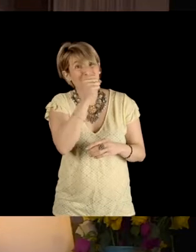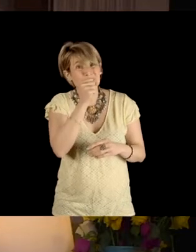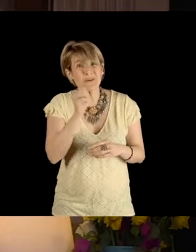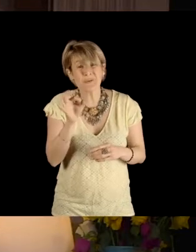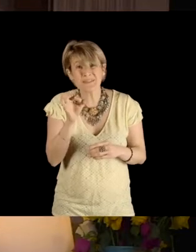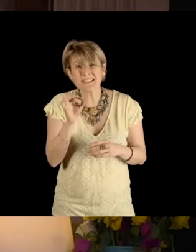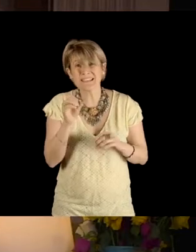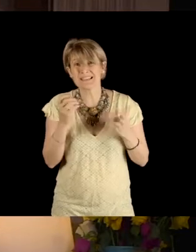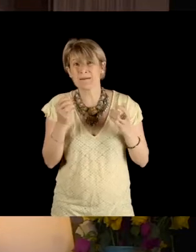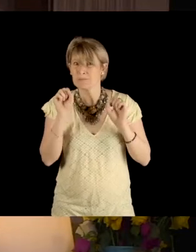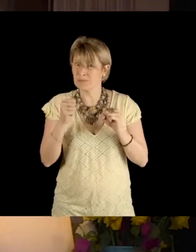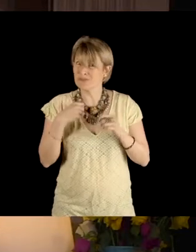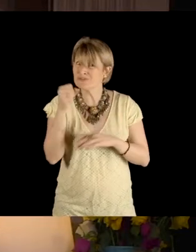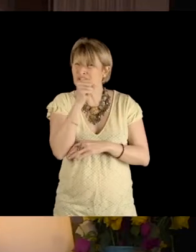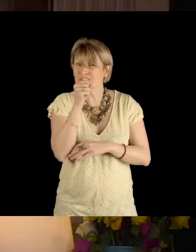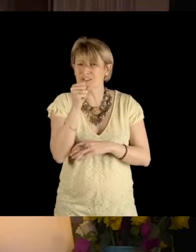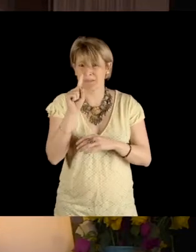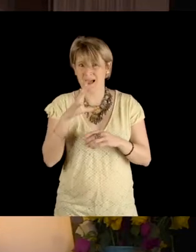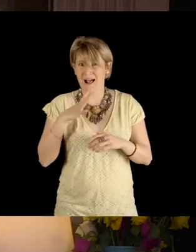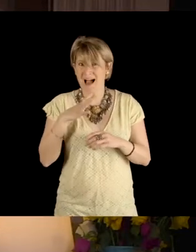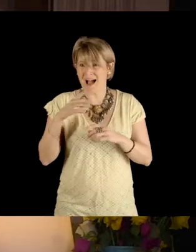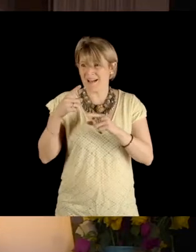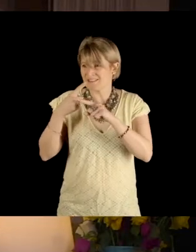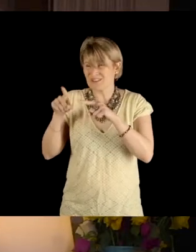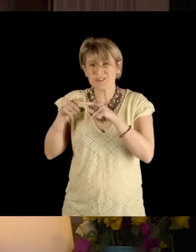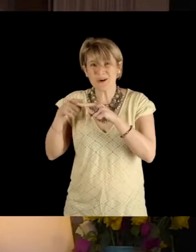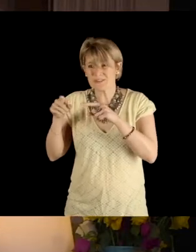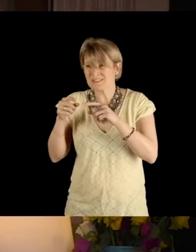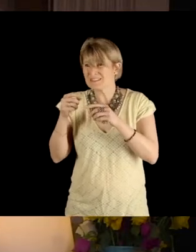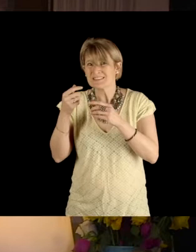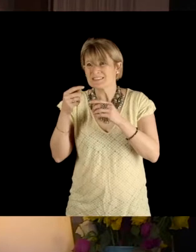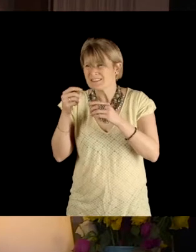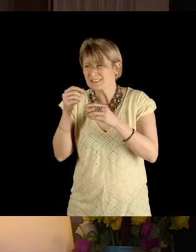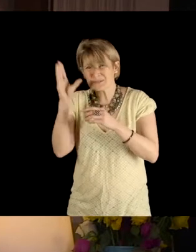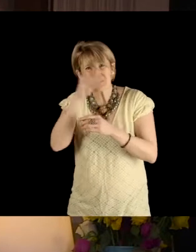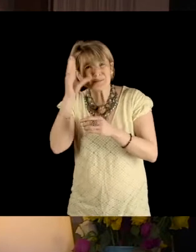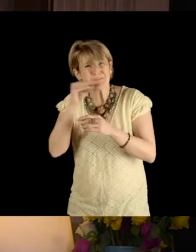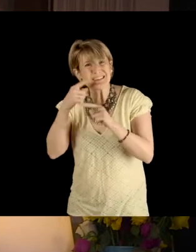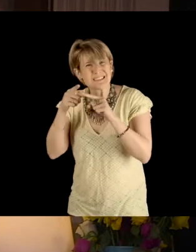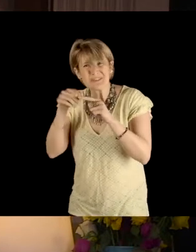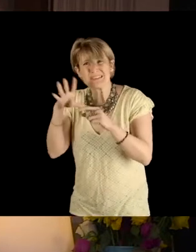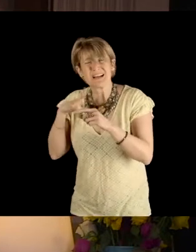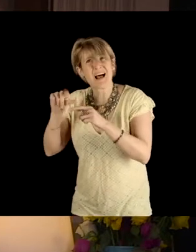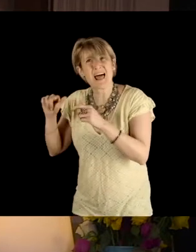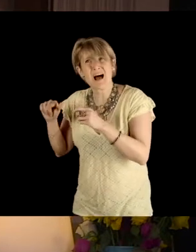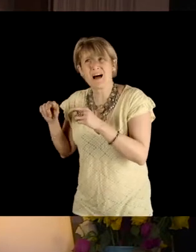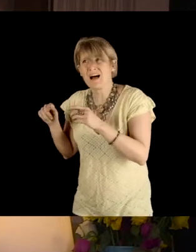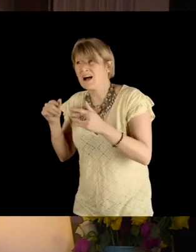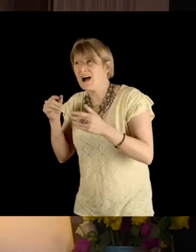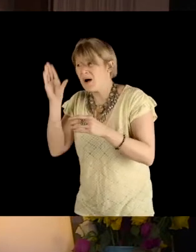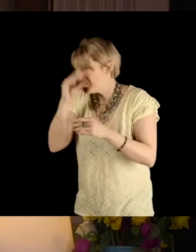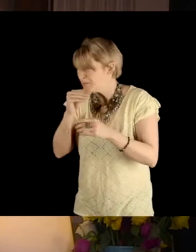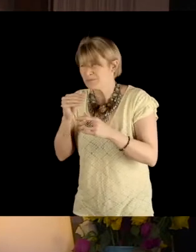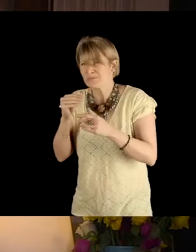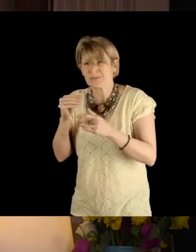And they somehow color our consciousness. It impacts our heart and impacts our